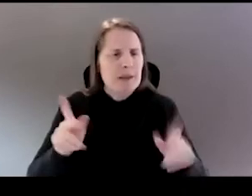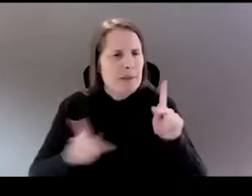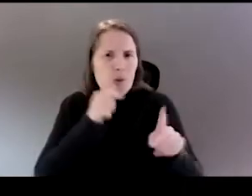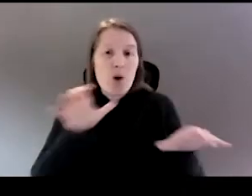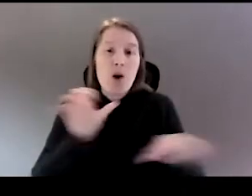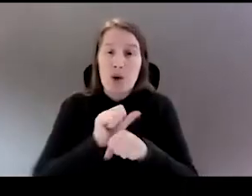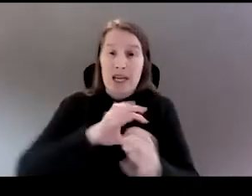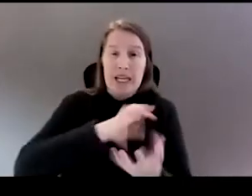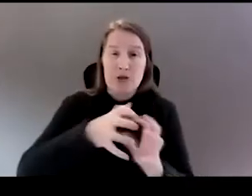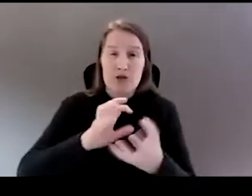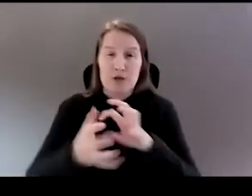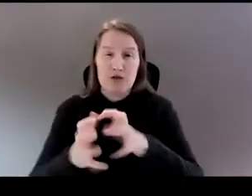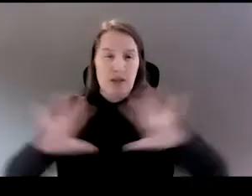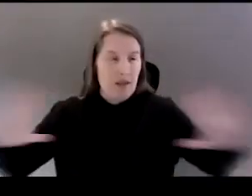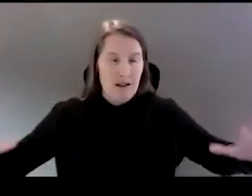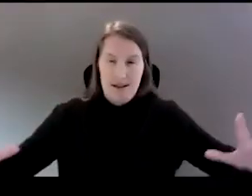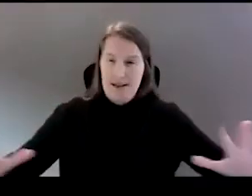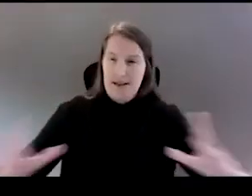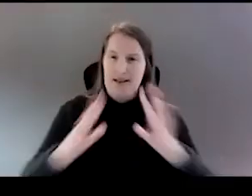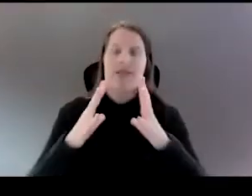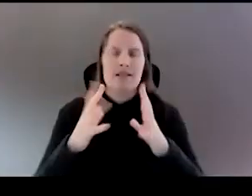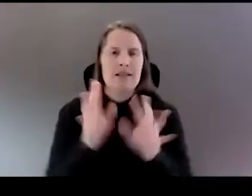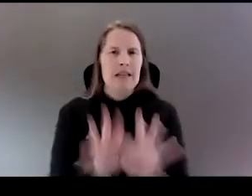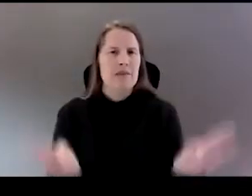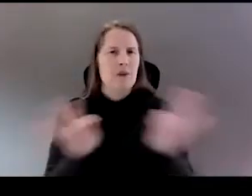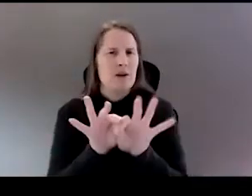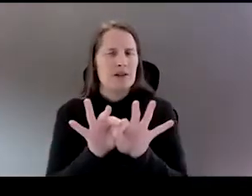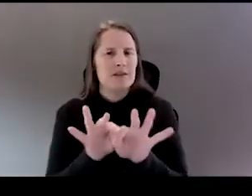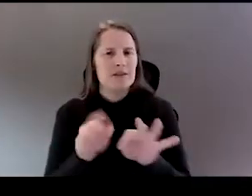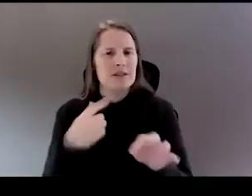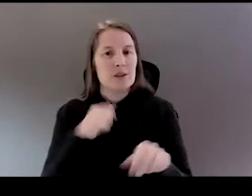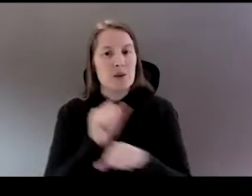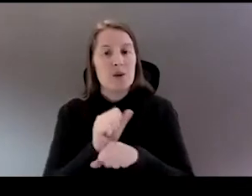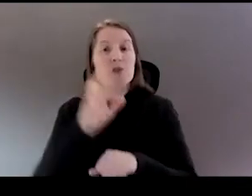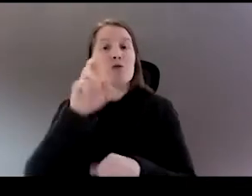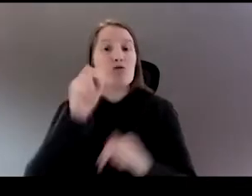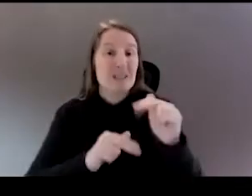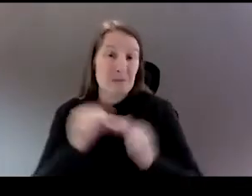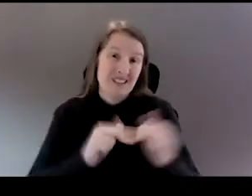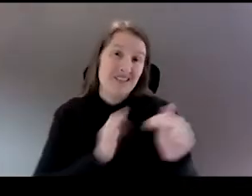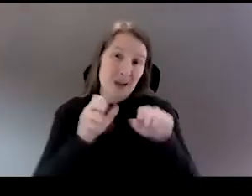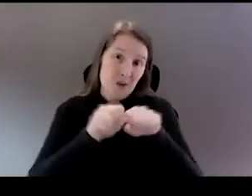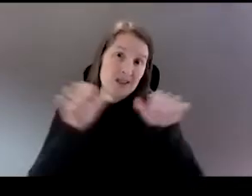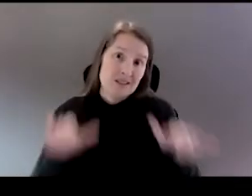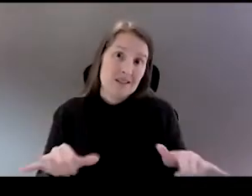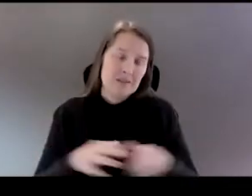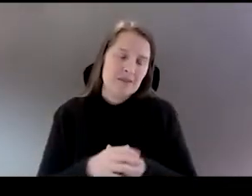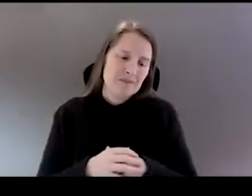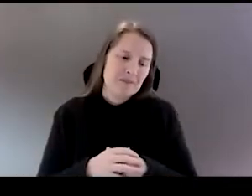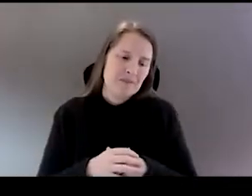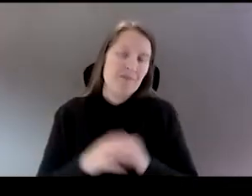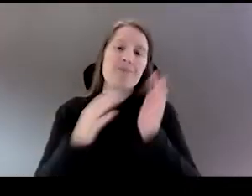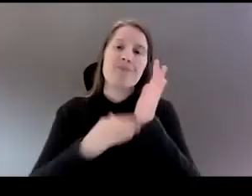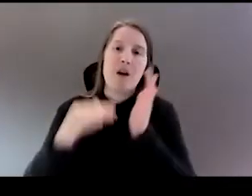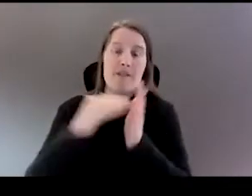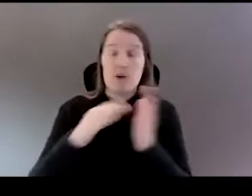is going to be very important, especially as we work to rebuild our systems and oftentimes to completely reinvent them. We're